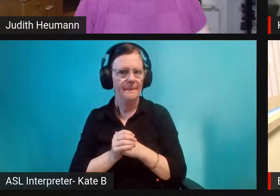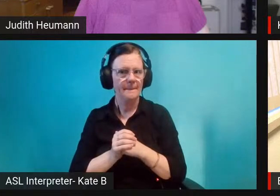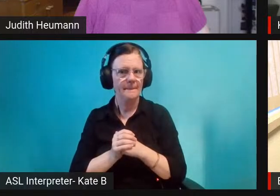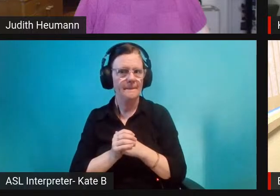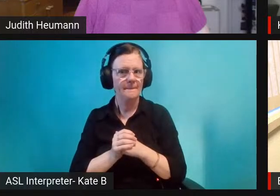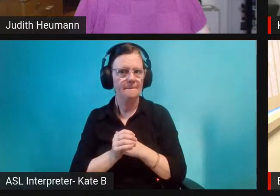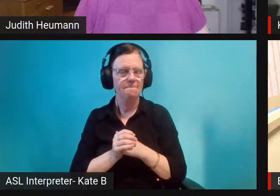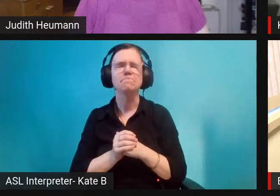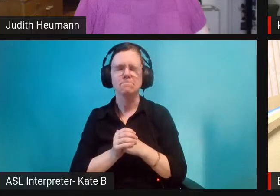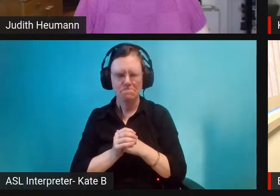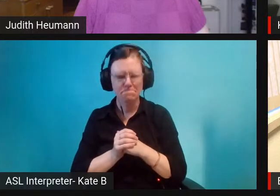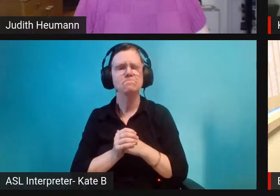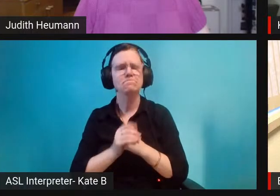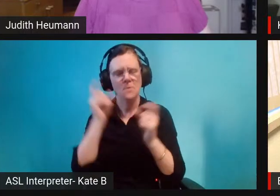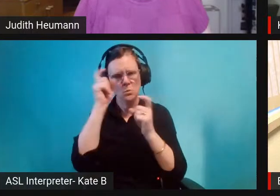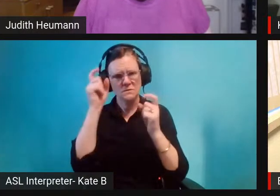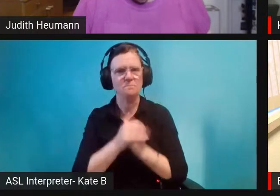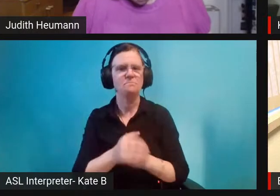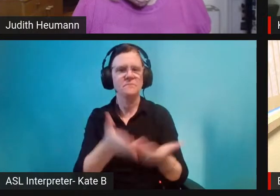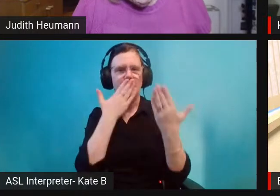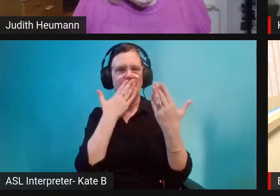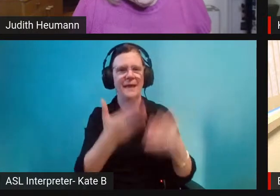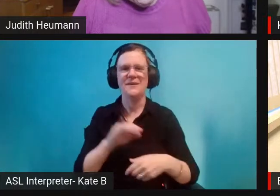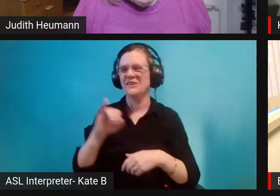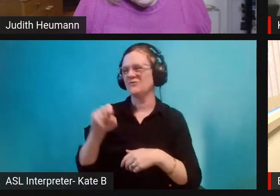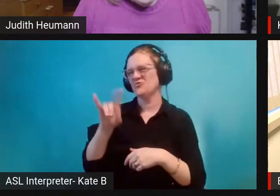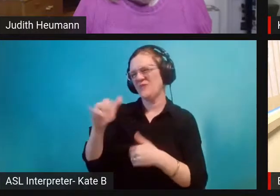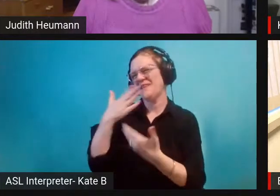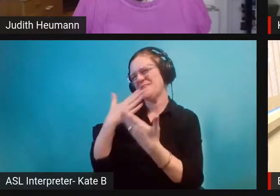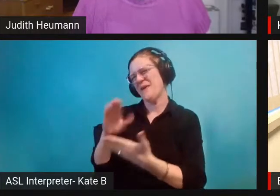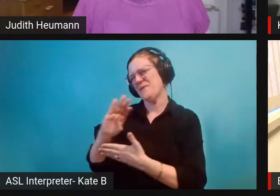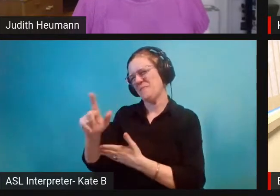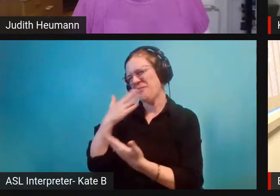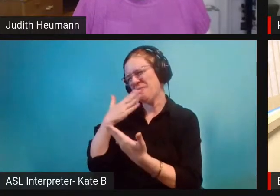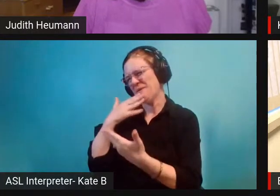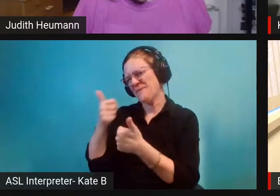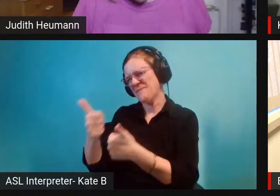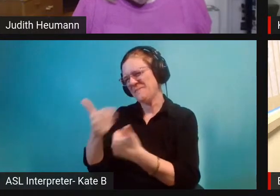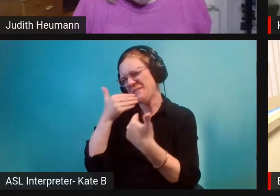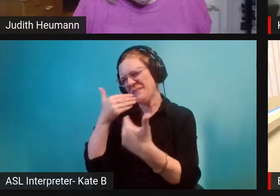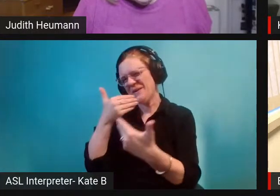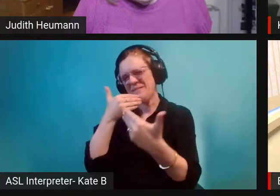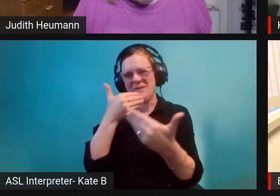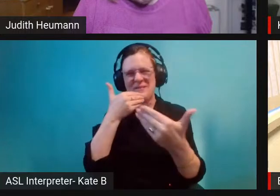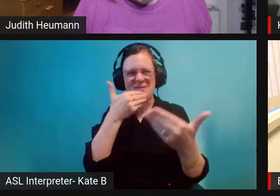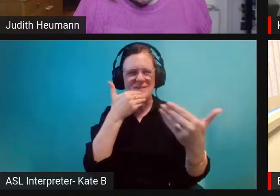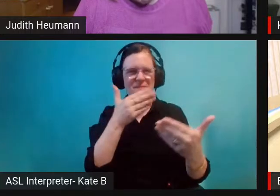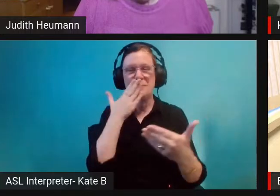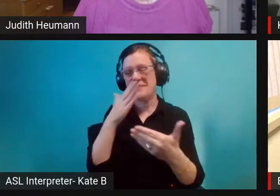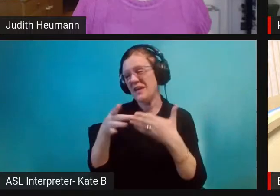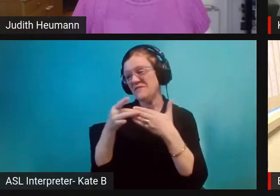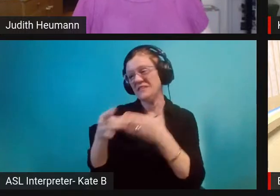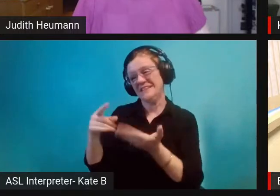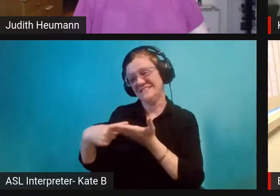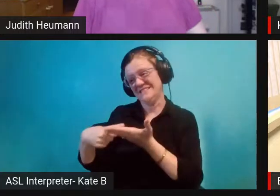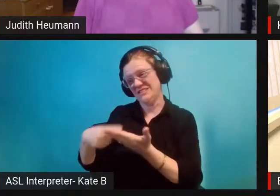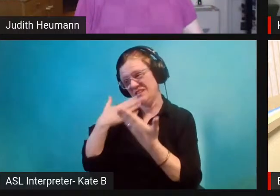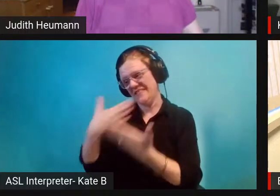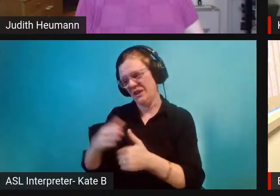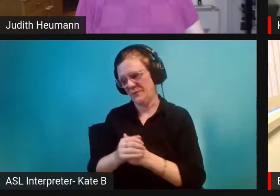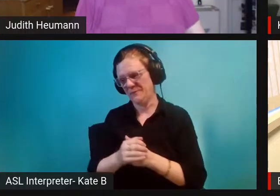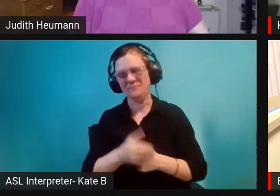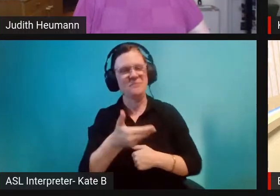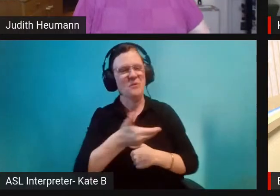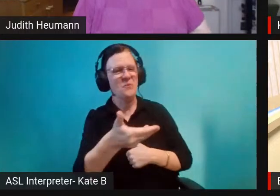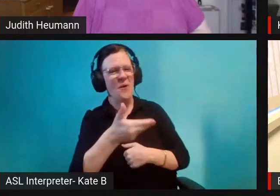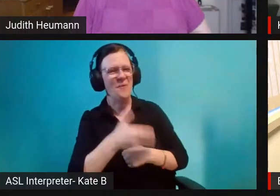Wise words. Thank you. Thank you, Bill, very much. Thank you, Bill, for leading this discussion. You're